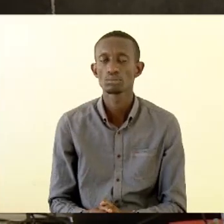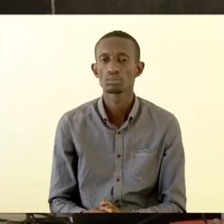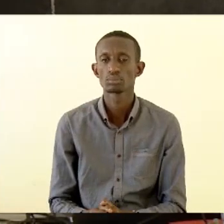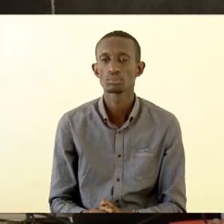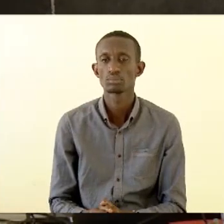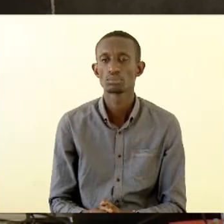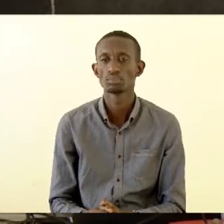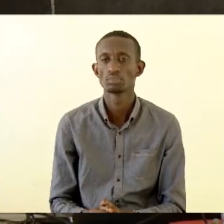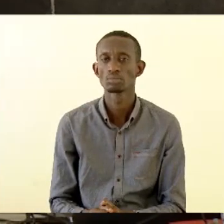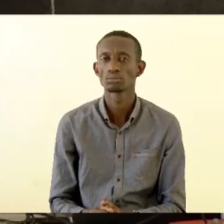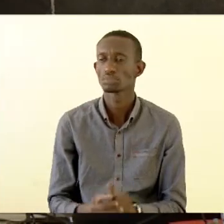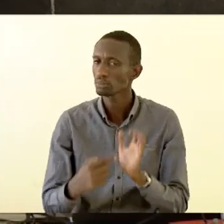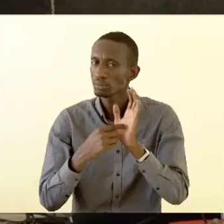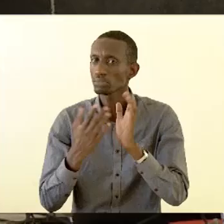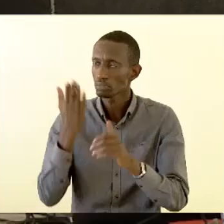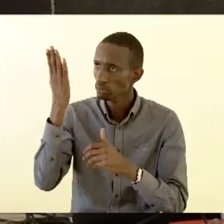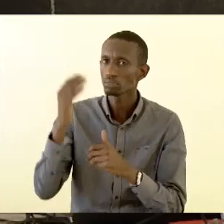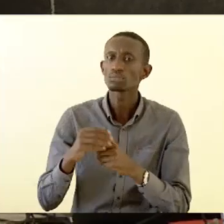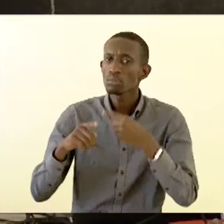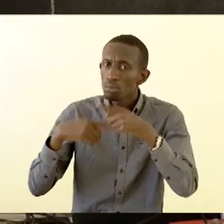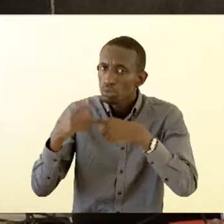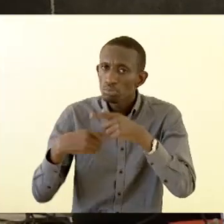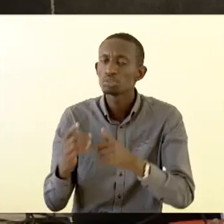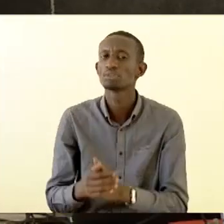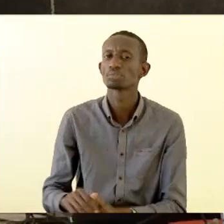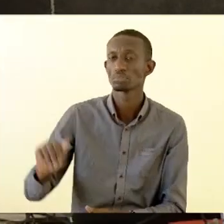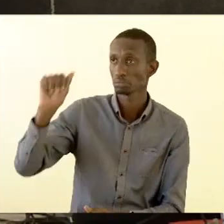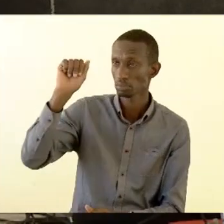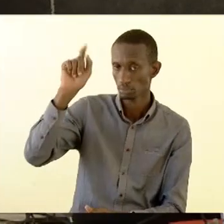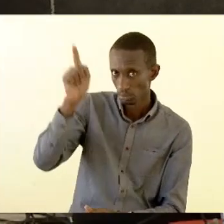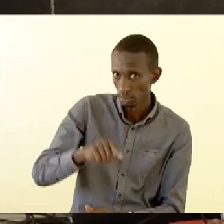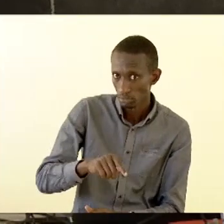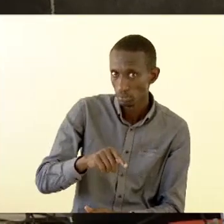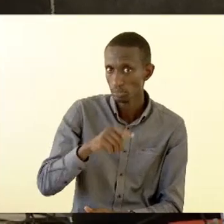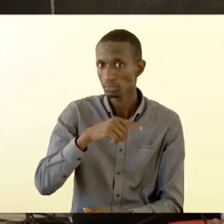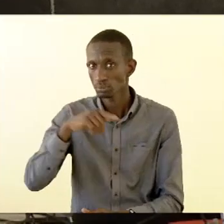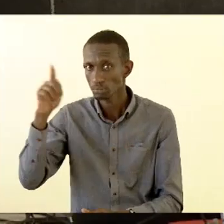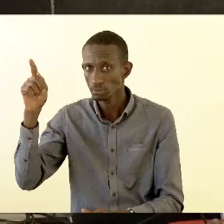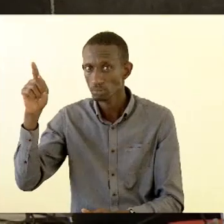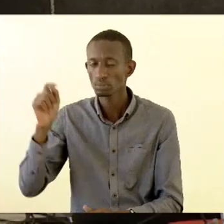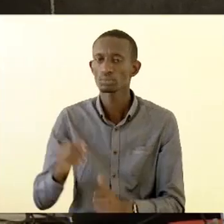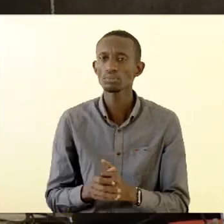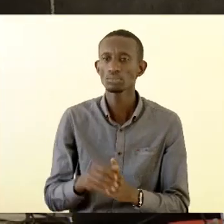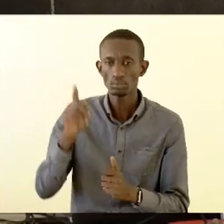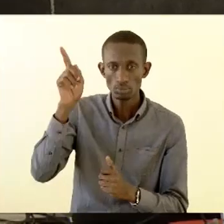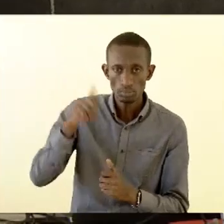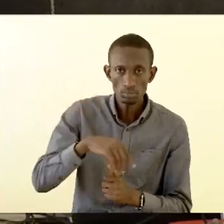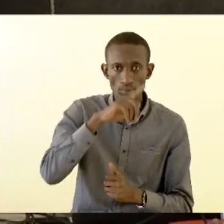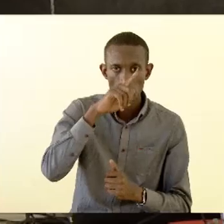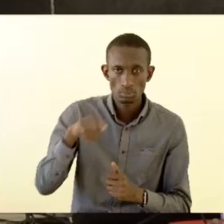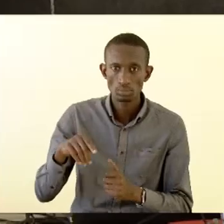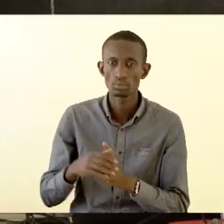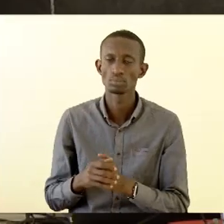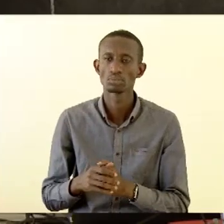is always A, X, Z. The alphabetical order. We start with A, we go